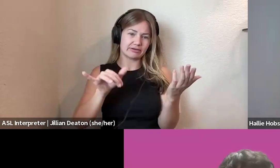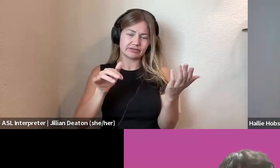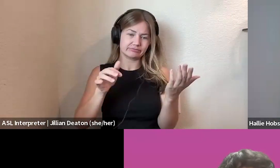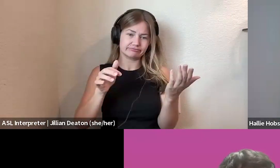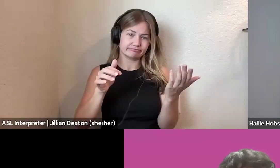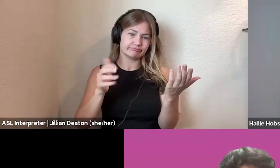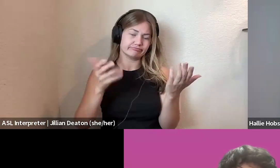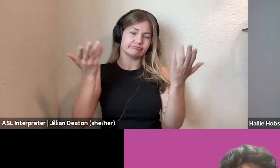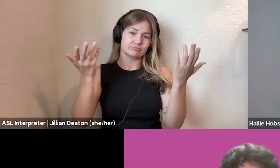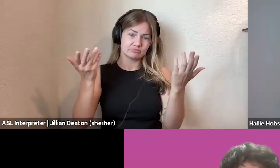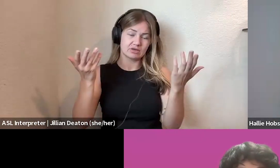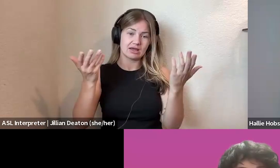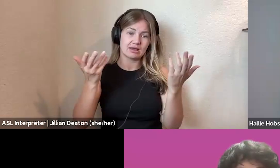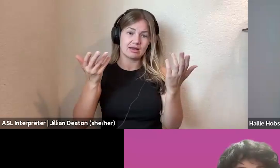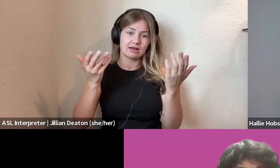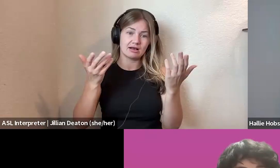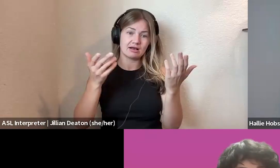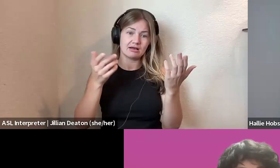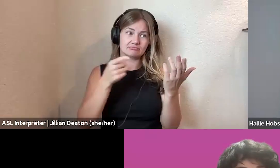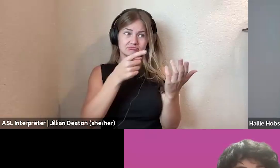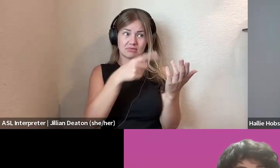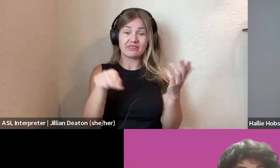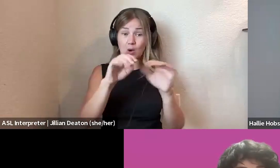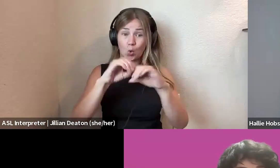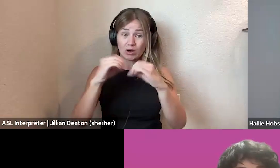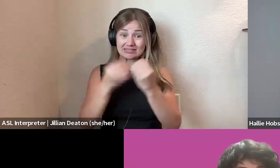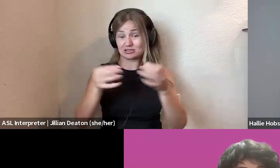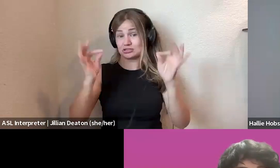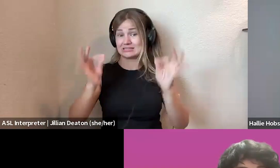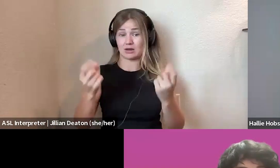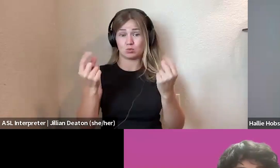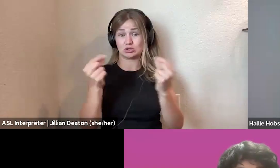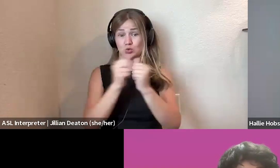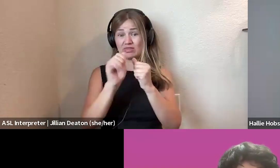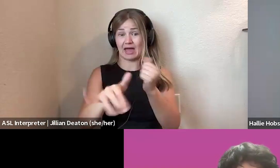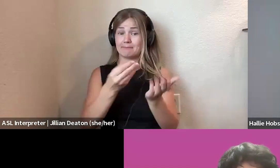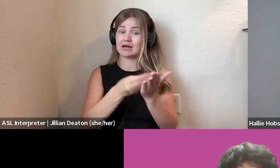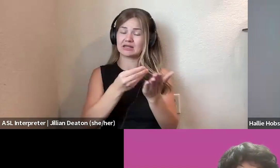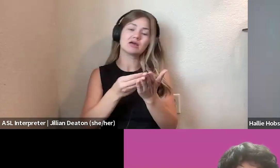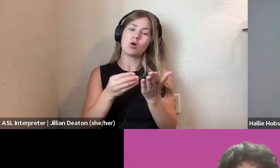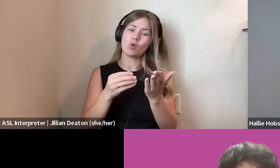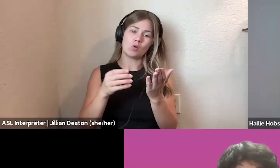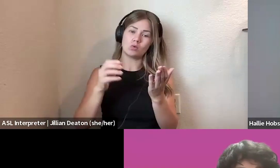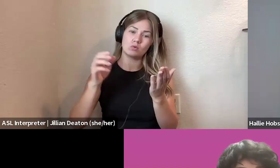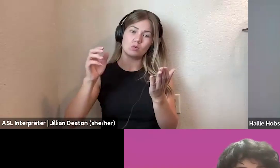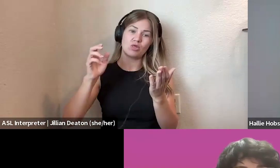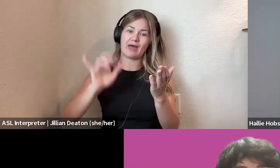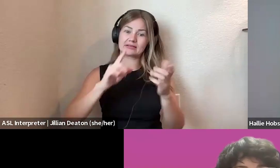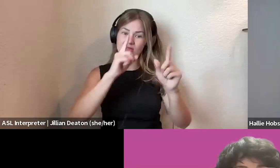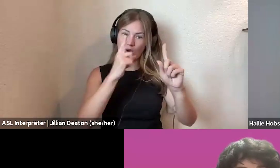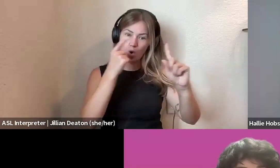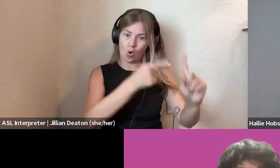the organization can decide what it wants to do with. And I'm always encouraging organizations to use